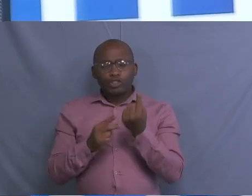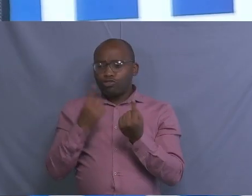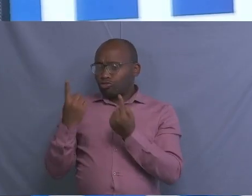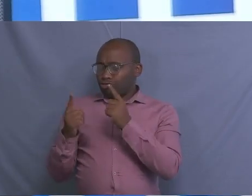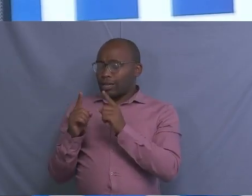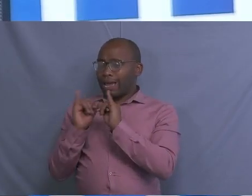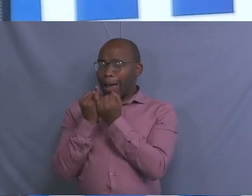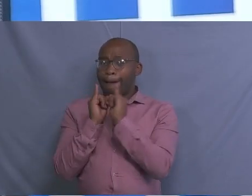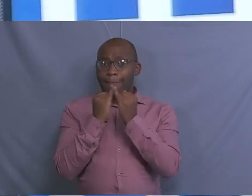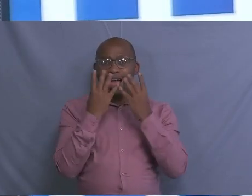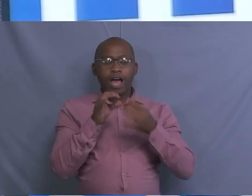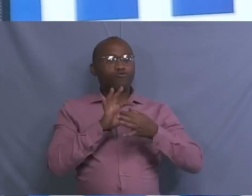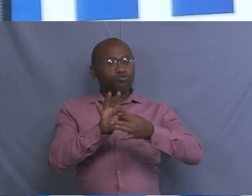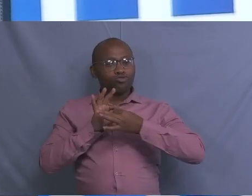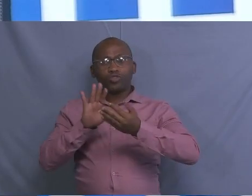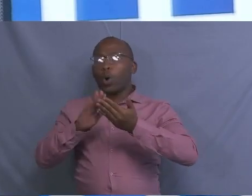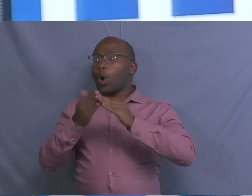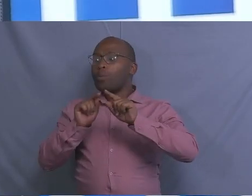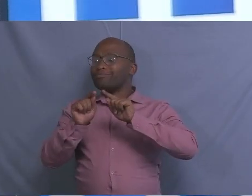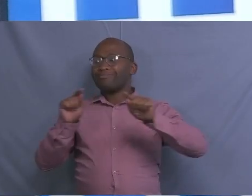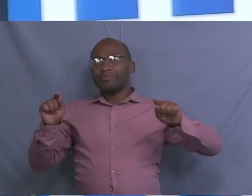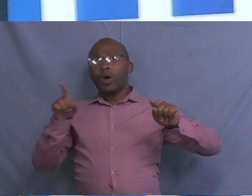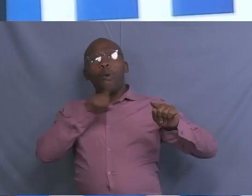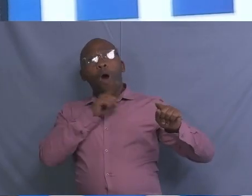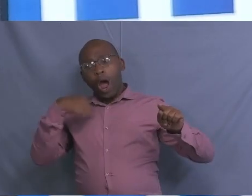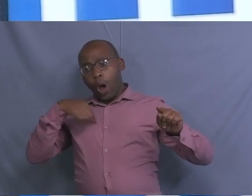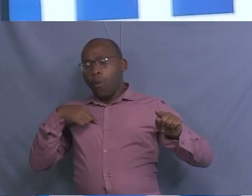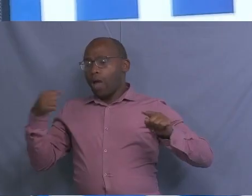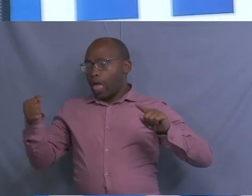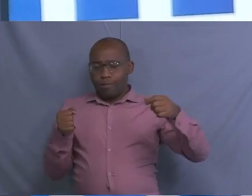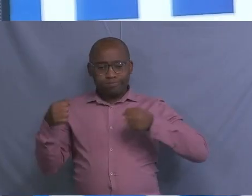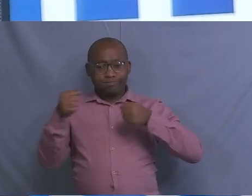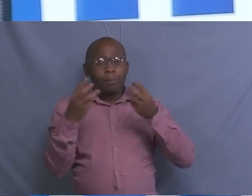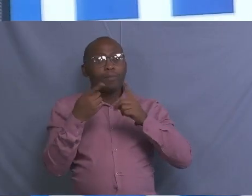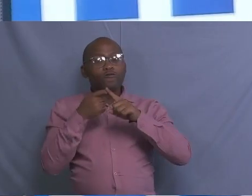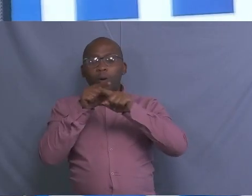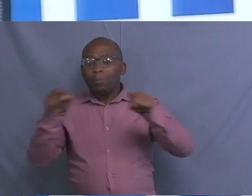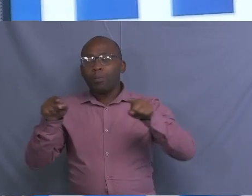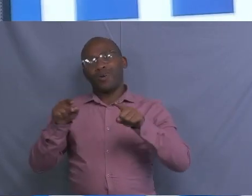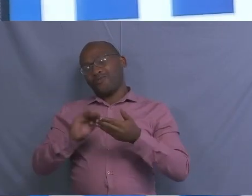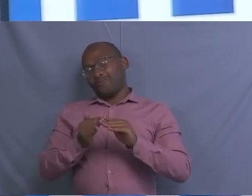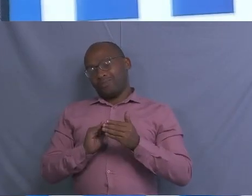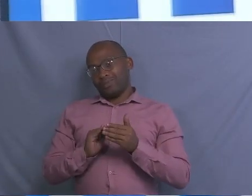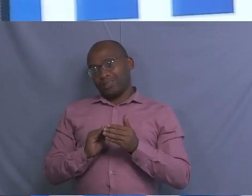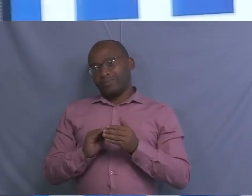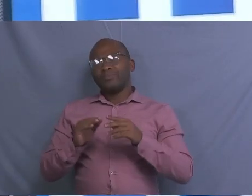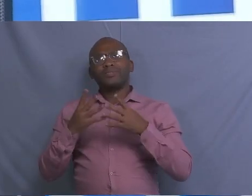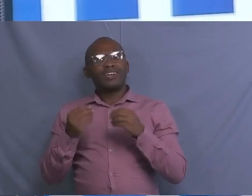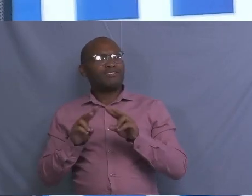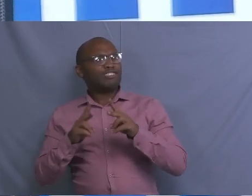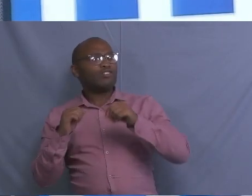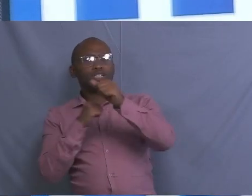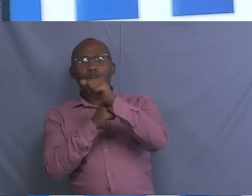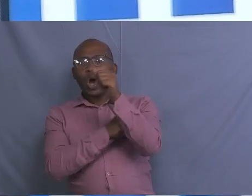community. They employ employees that come from the community, and they operate in a community dealing with various stakeholders. So